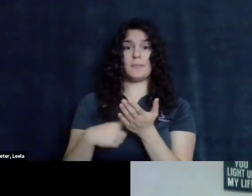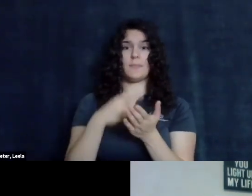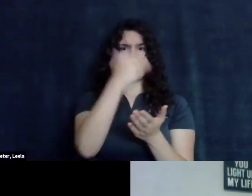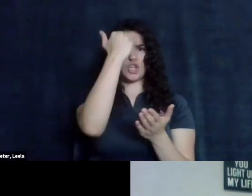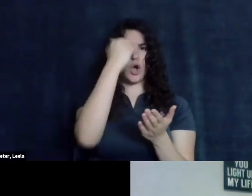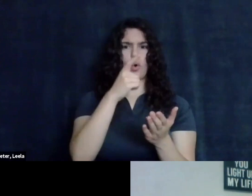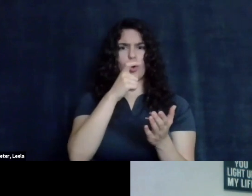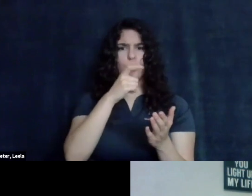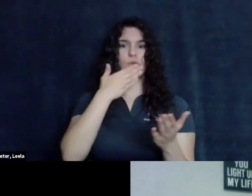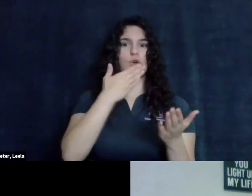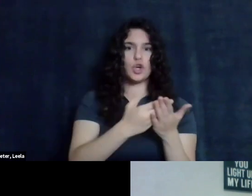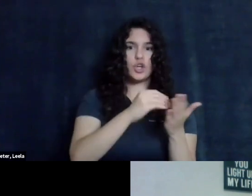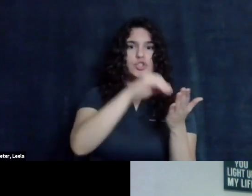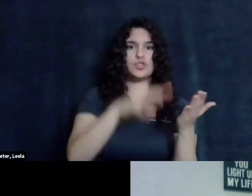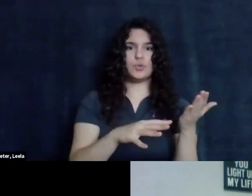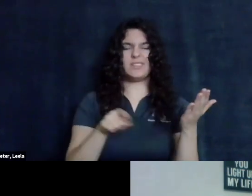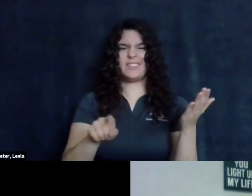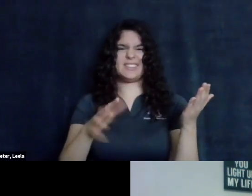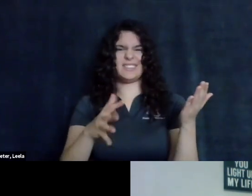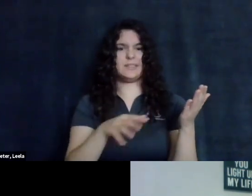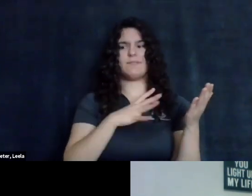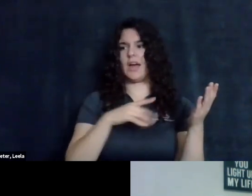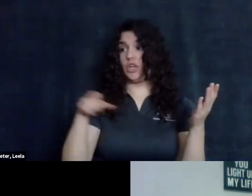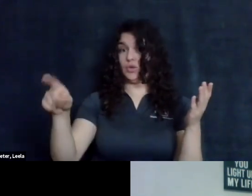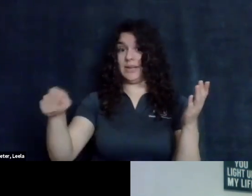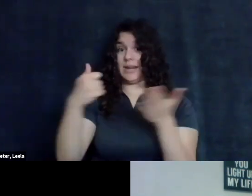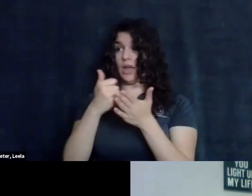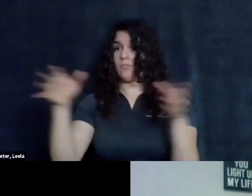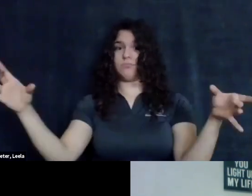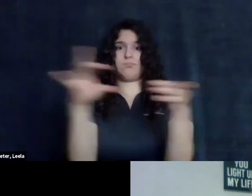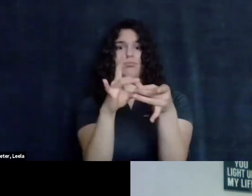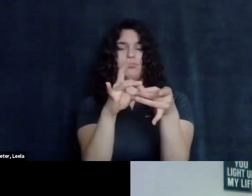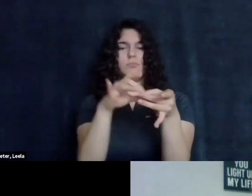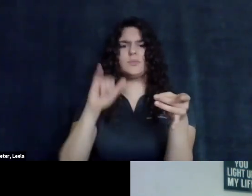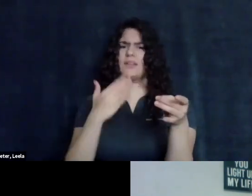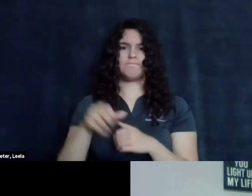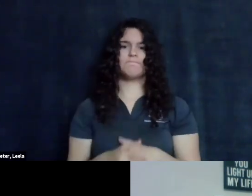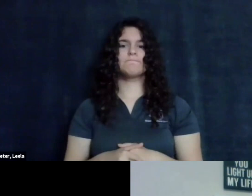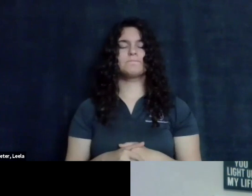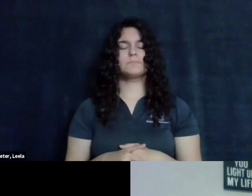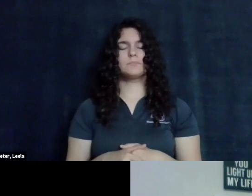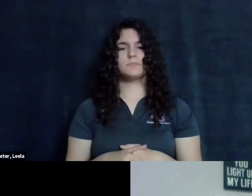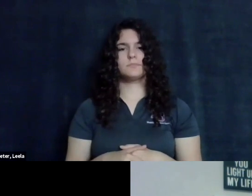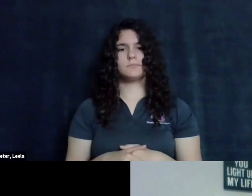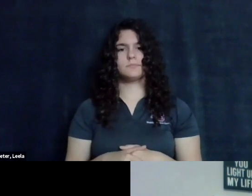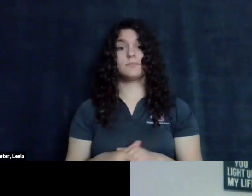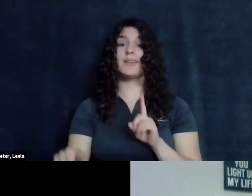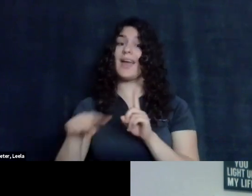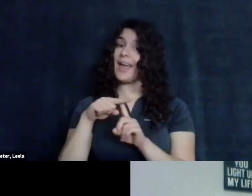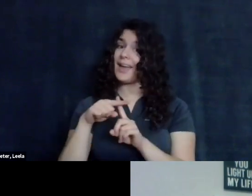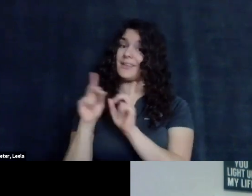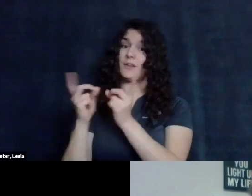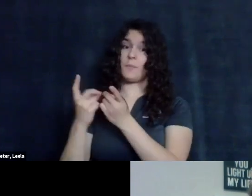students or who are not that good, and that helps also in advising these students. And the department